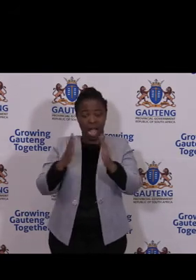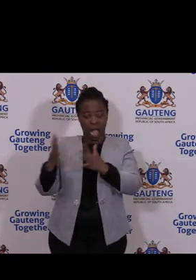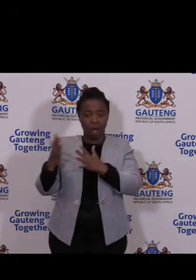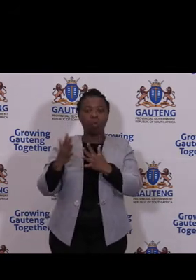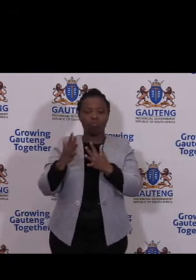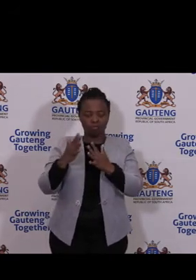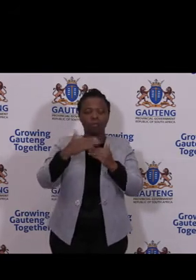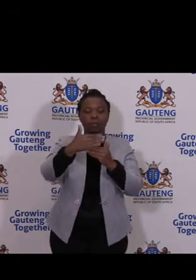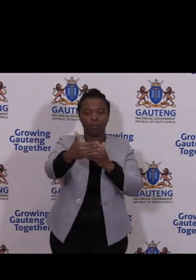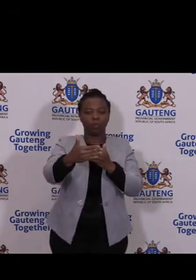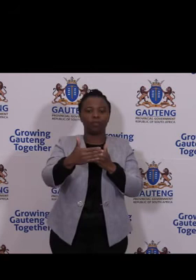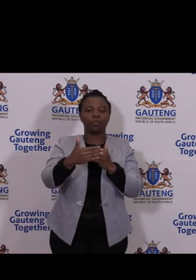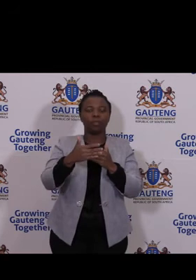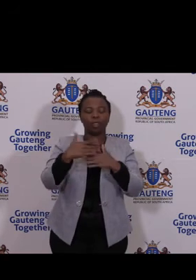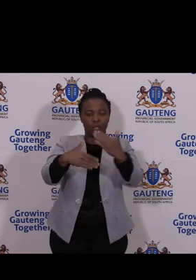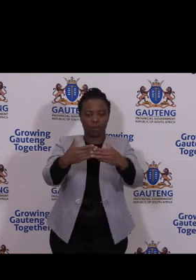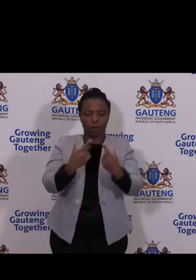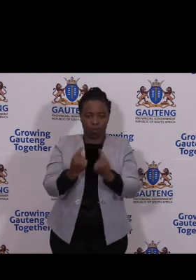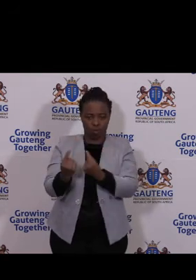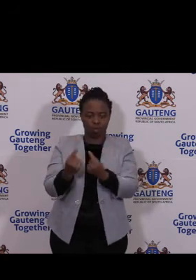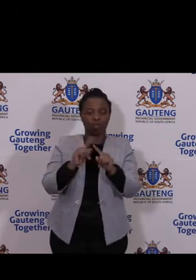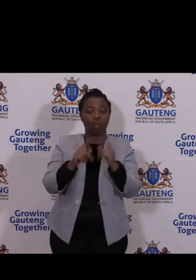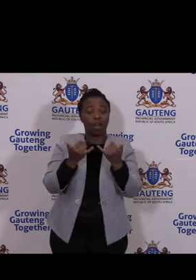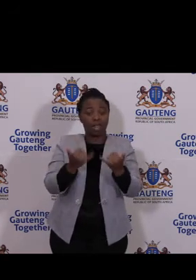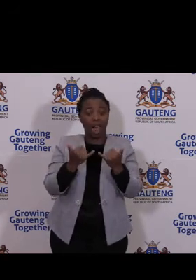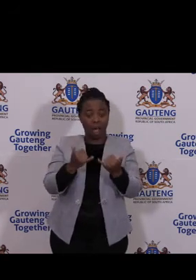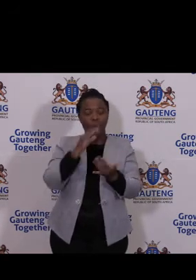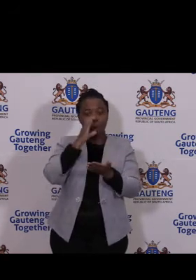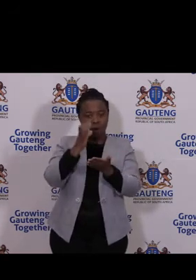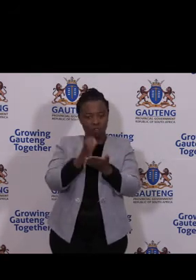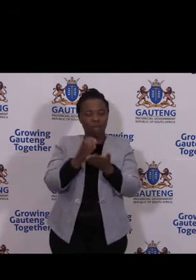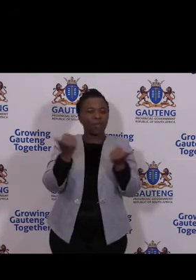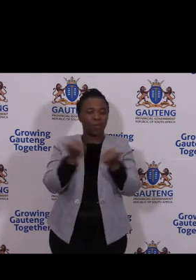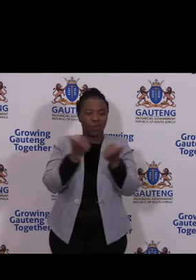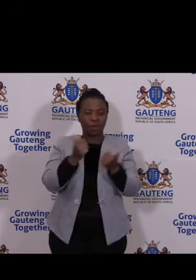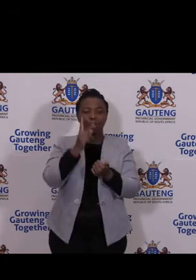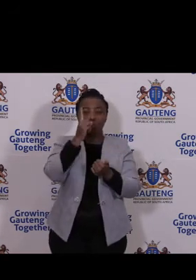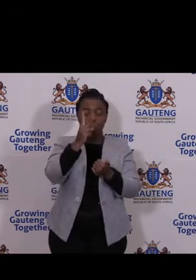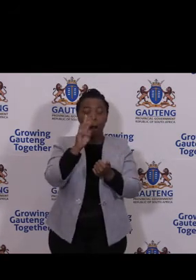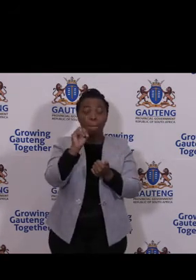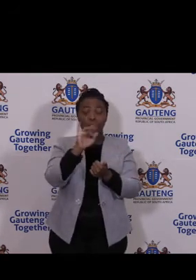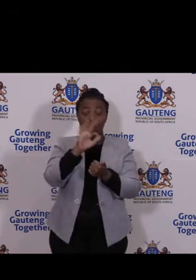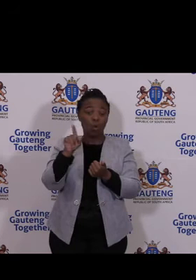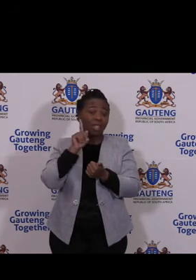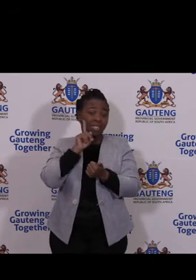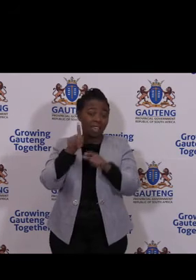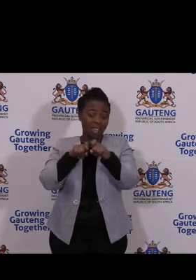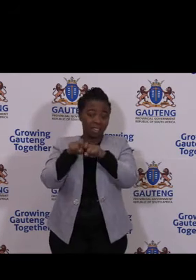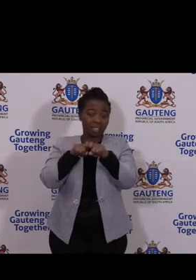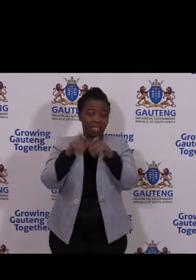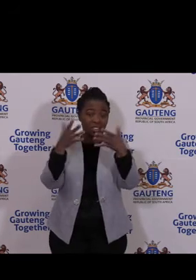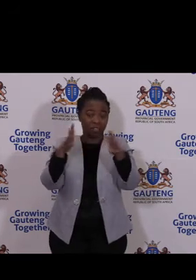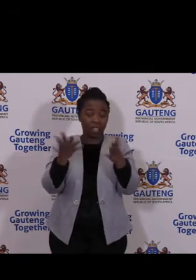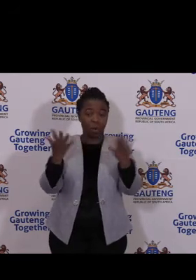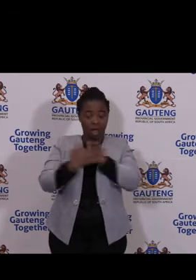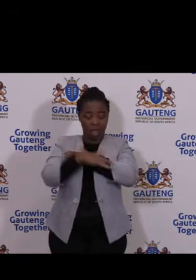But this just confirms that we have passed 2 million mark of the tests conducted in the country, and